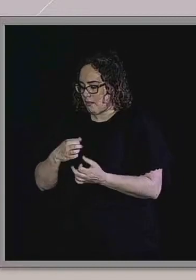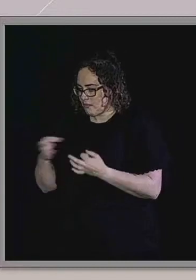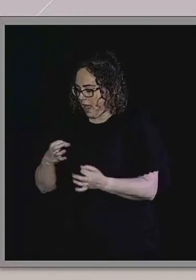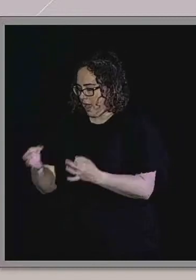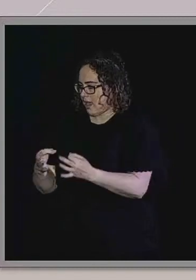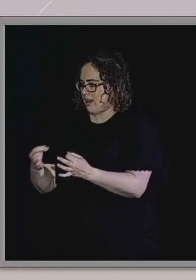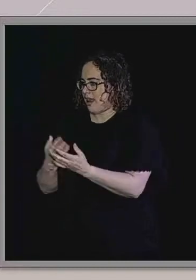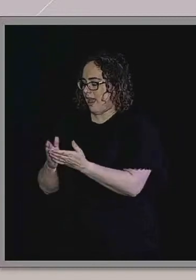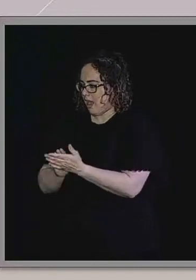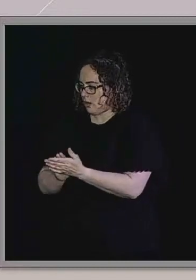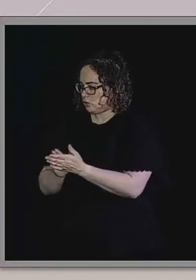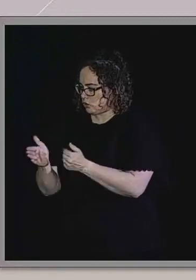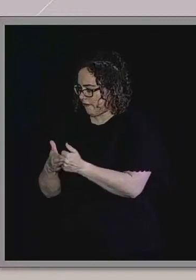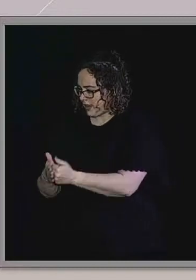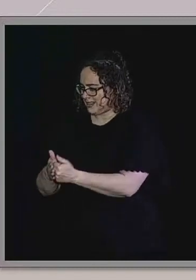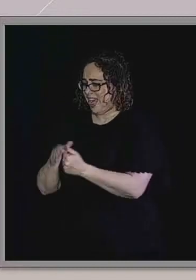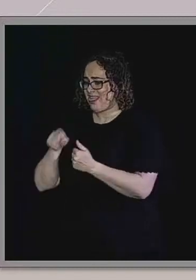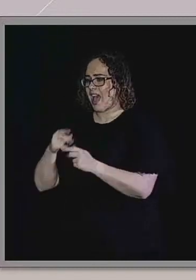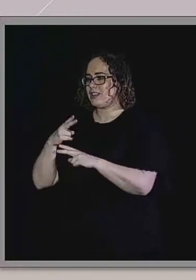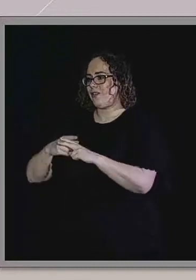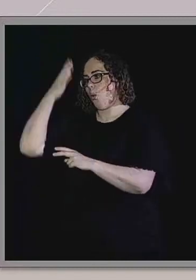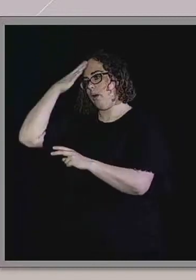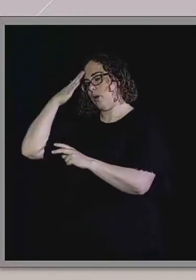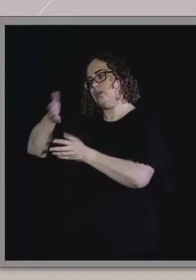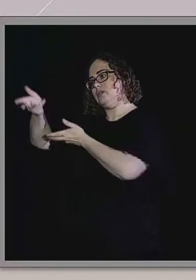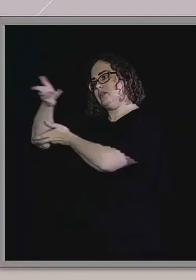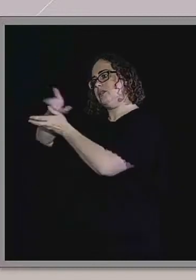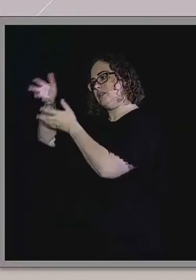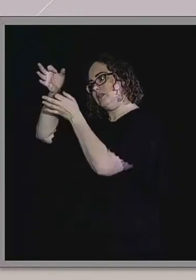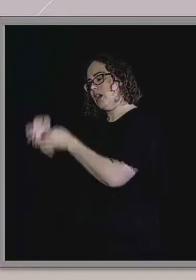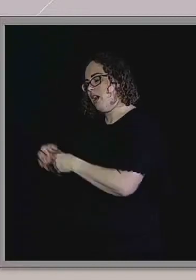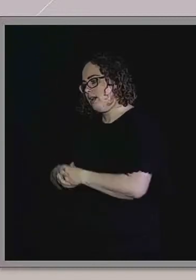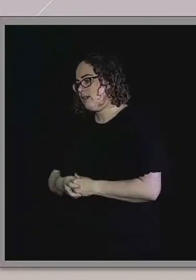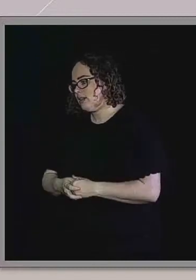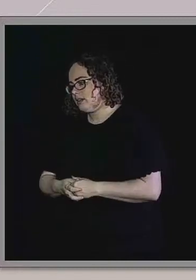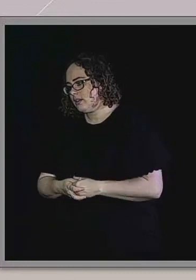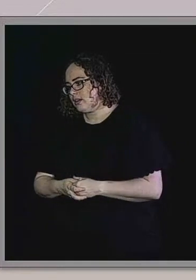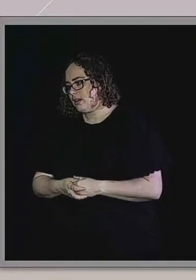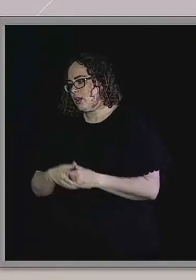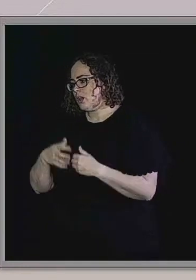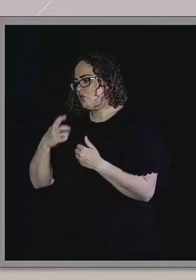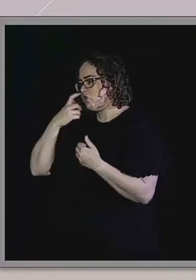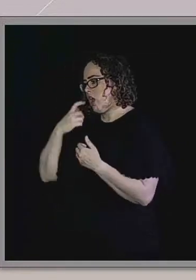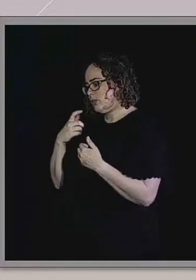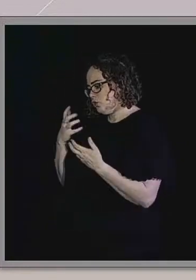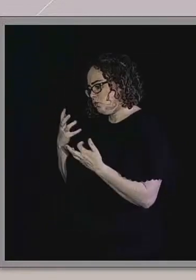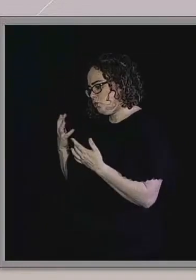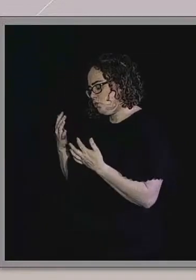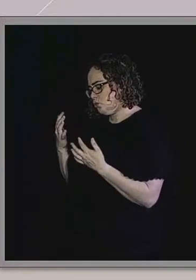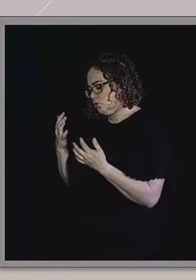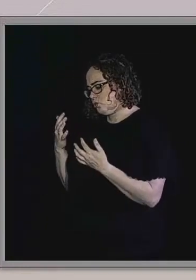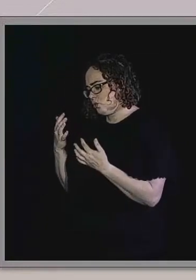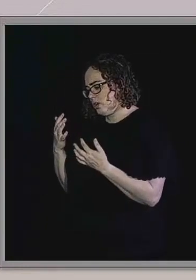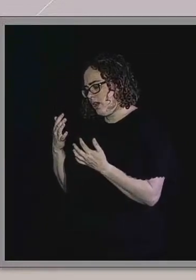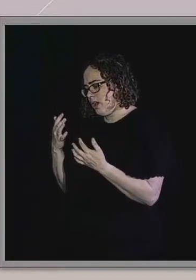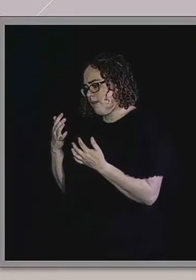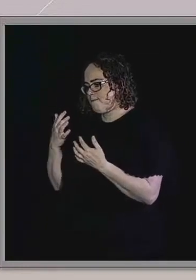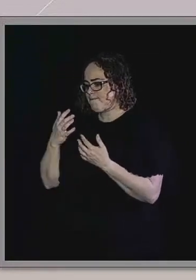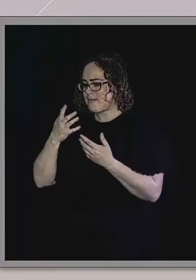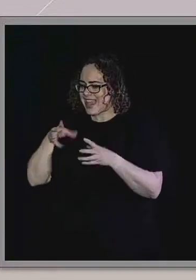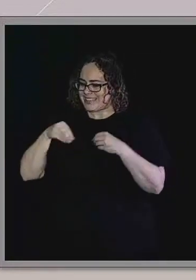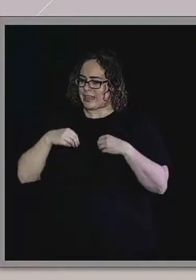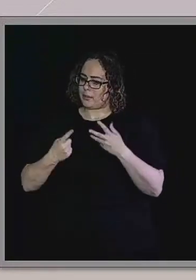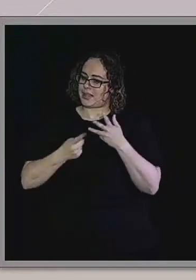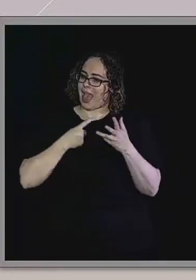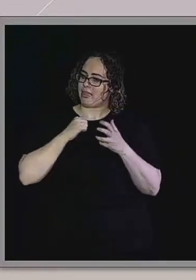that, right? People sing, Aboriginal leadership and Aboriginal people sing from the same songbook. And then being allowed to accept other assistance and help